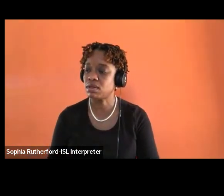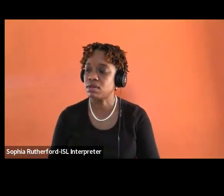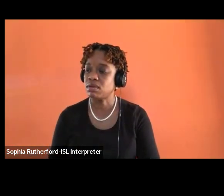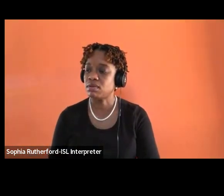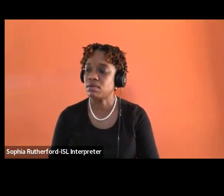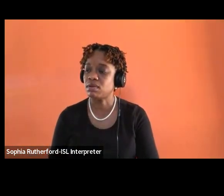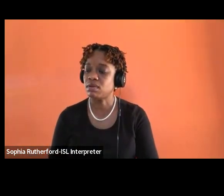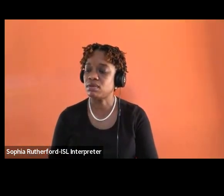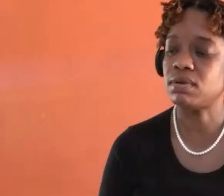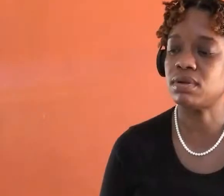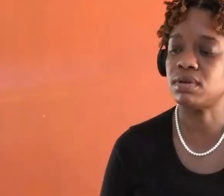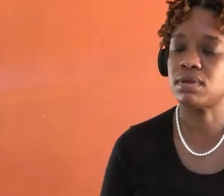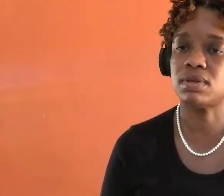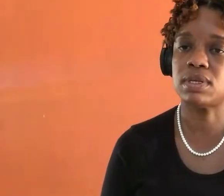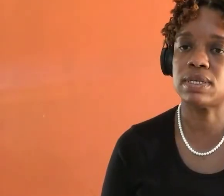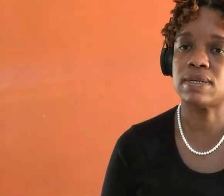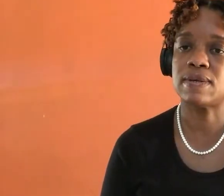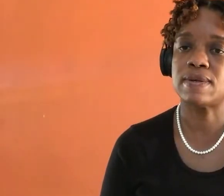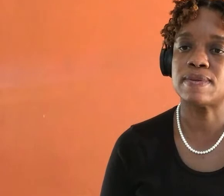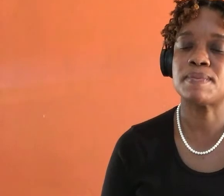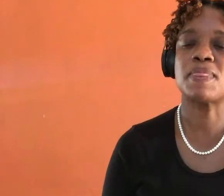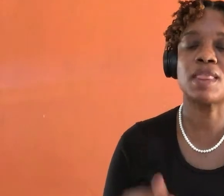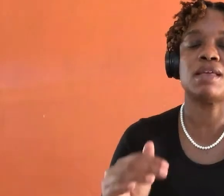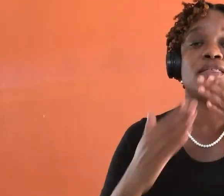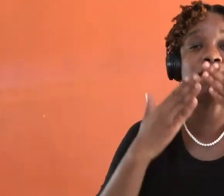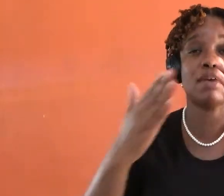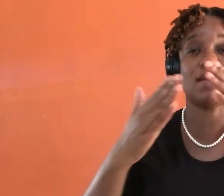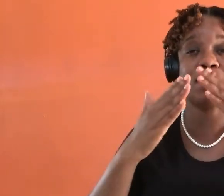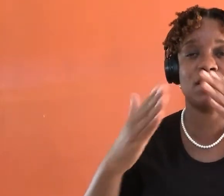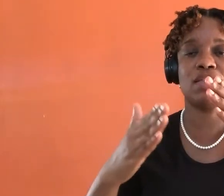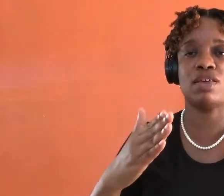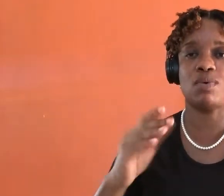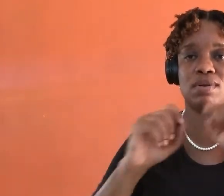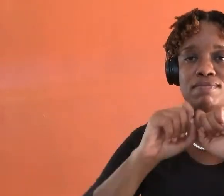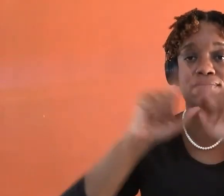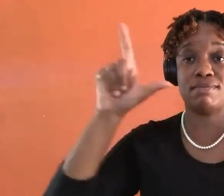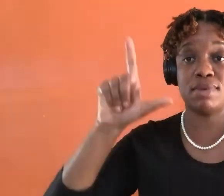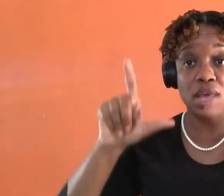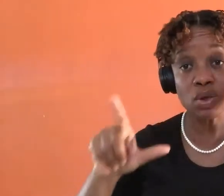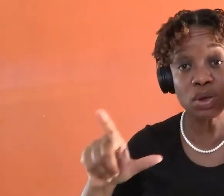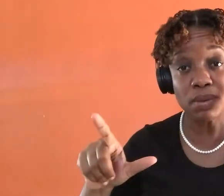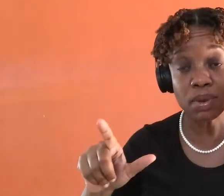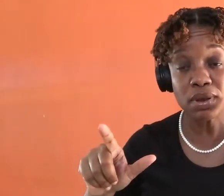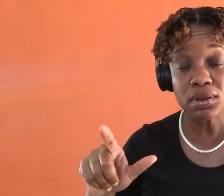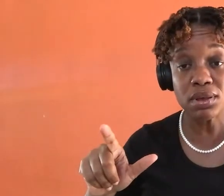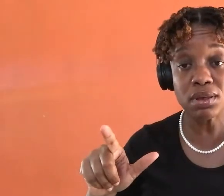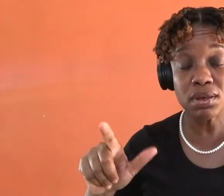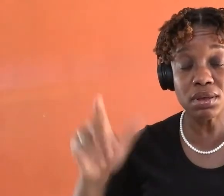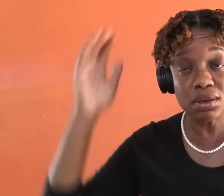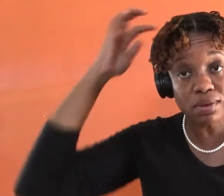much. I'm going to share my screen. Can everyone hear me clearly?